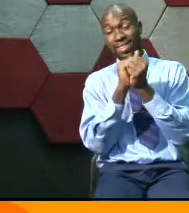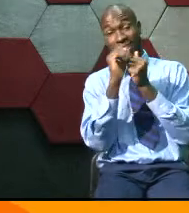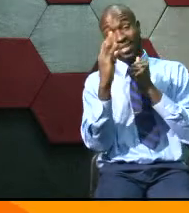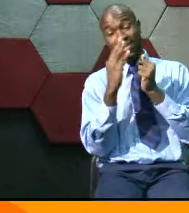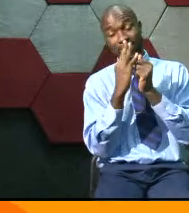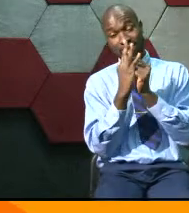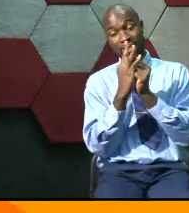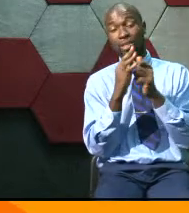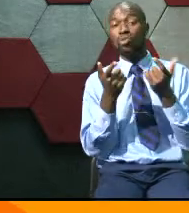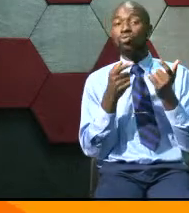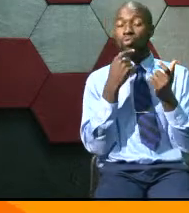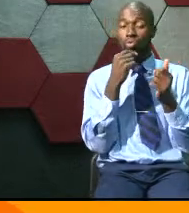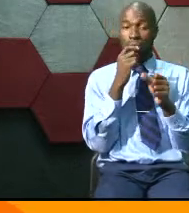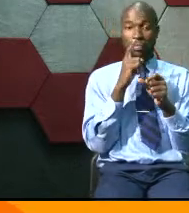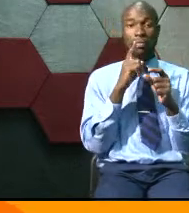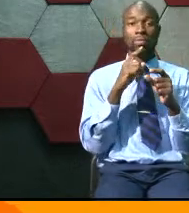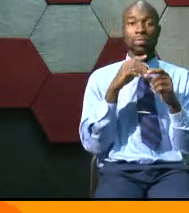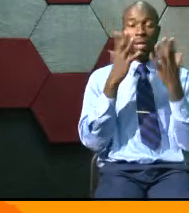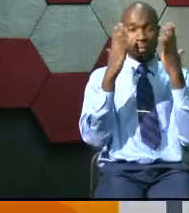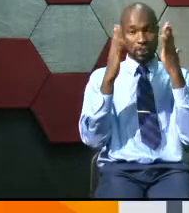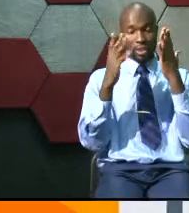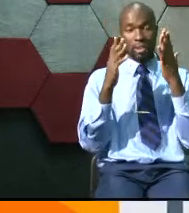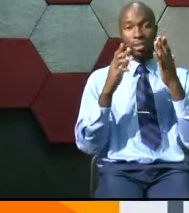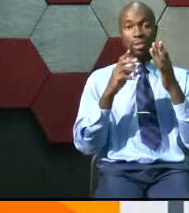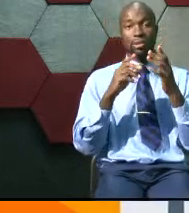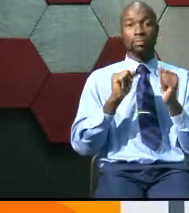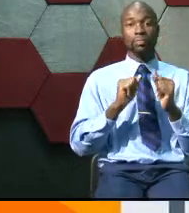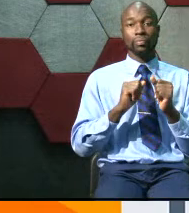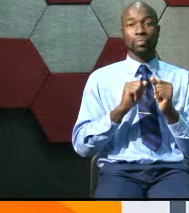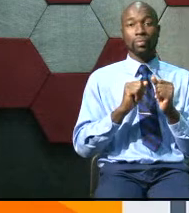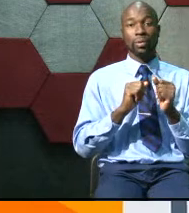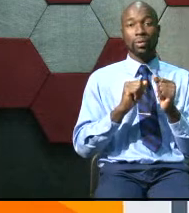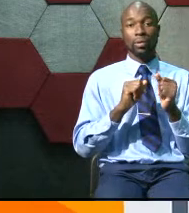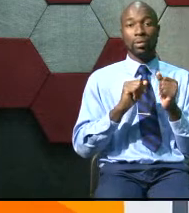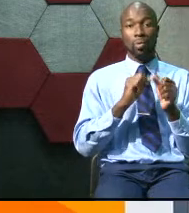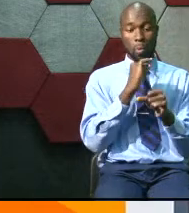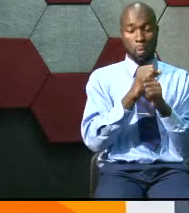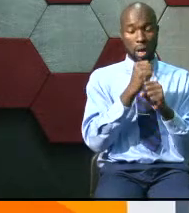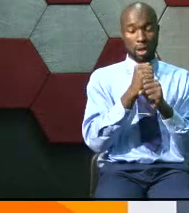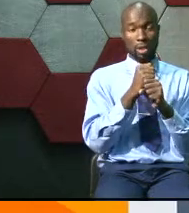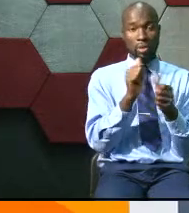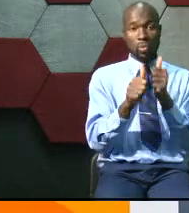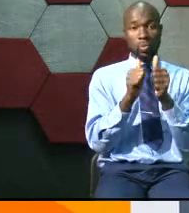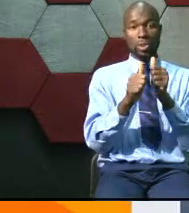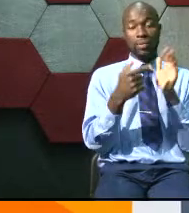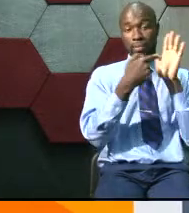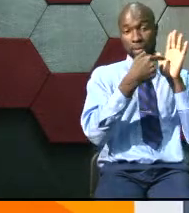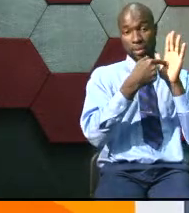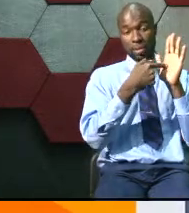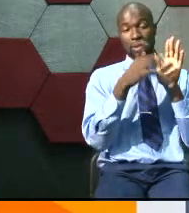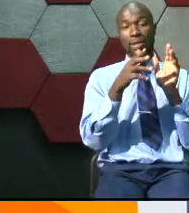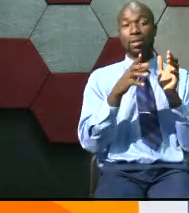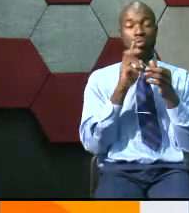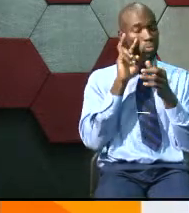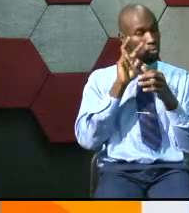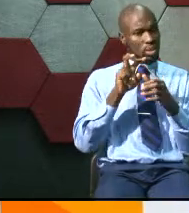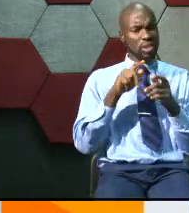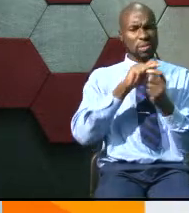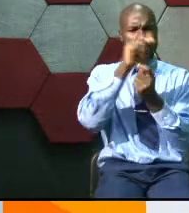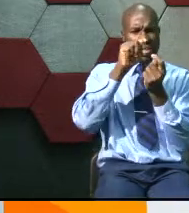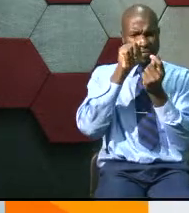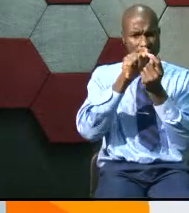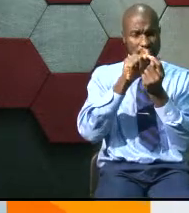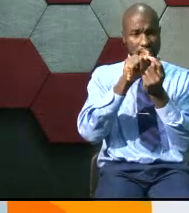this is just to appreciate projects which have been presented to really look into specific fields